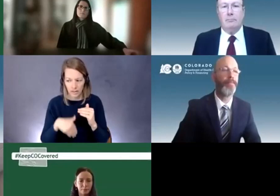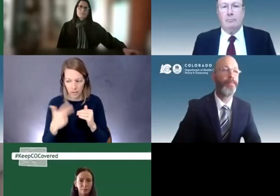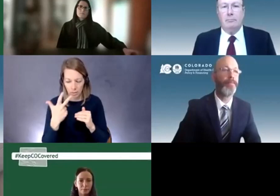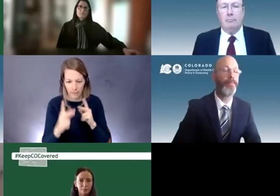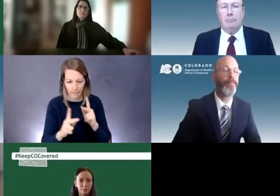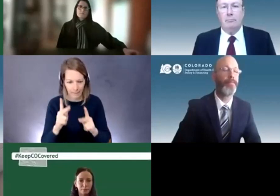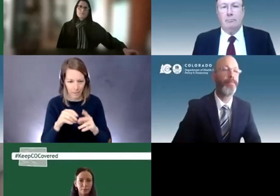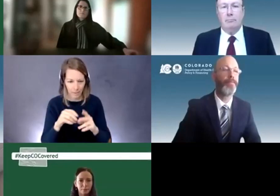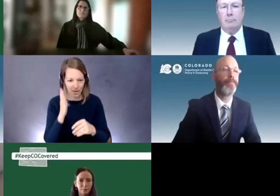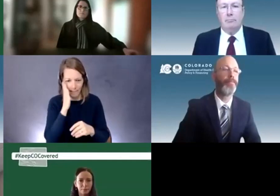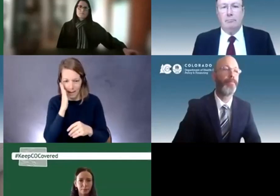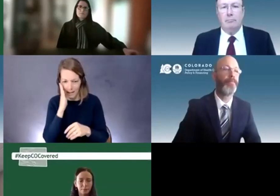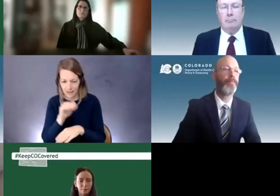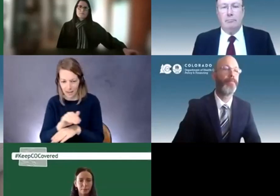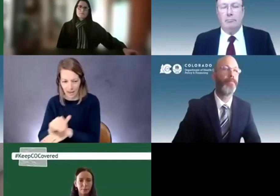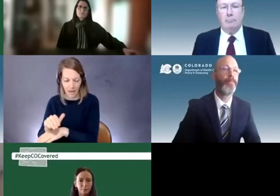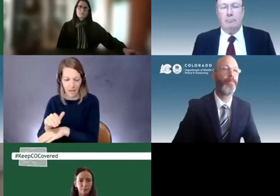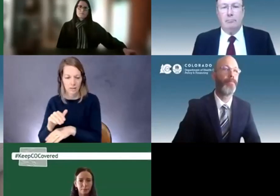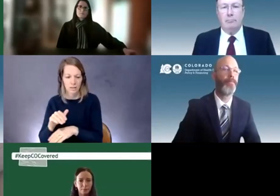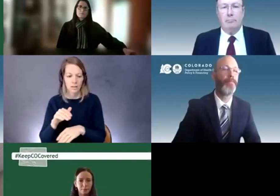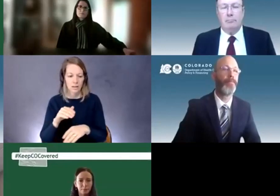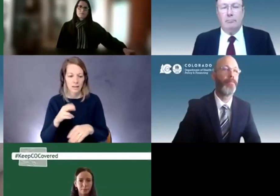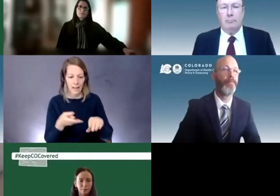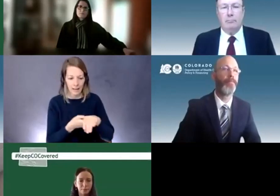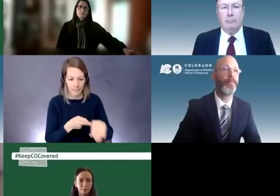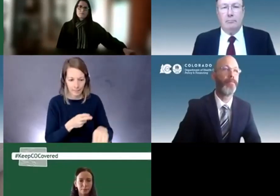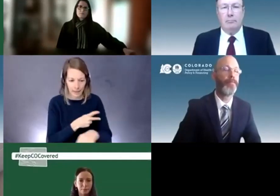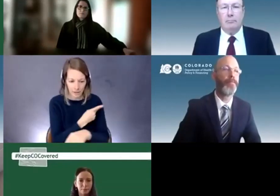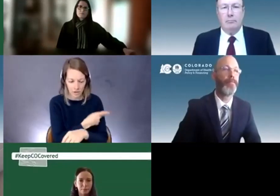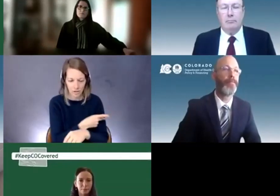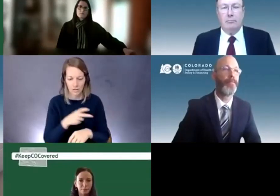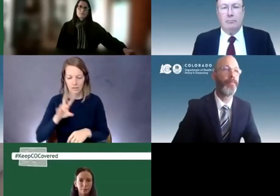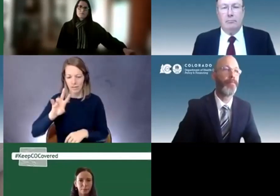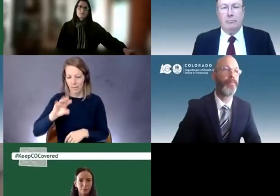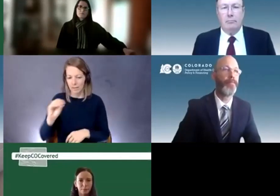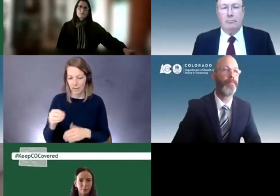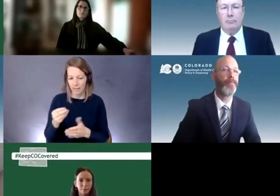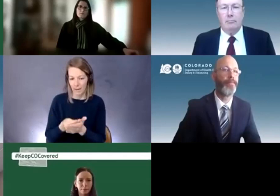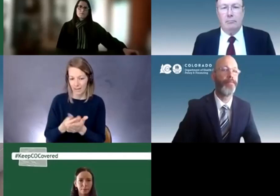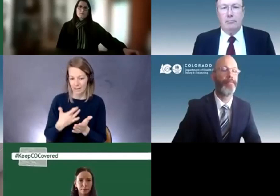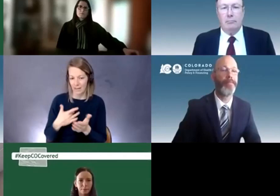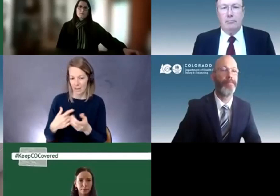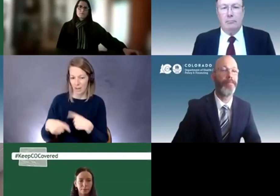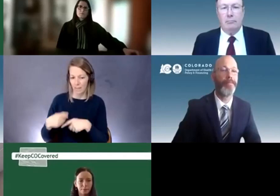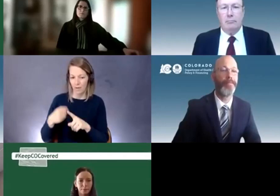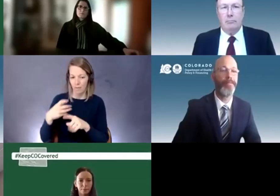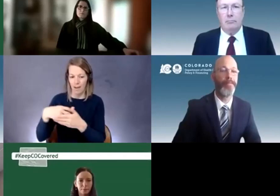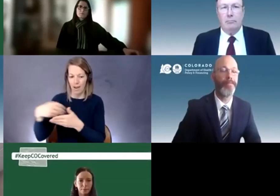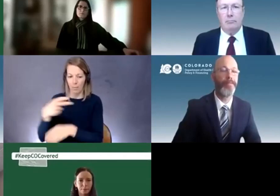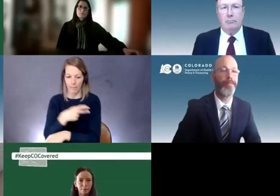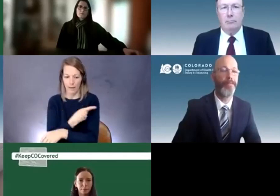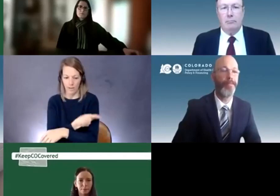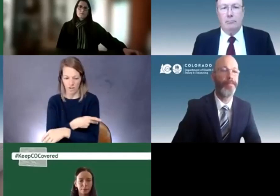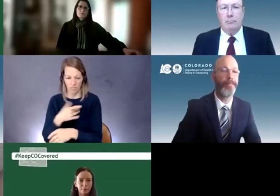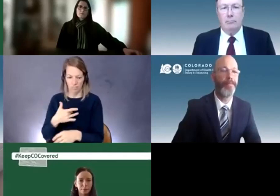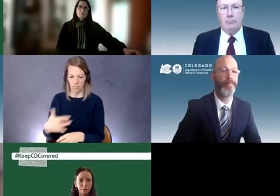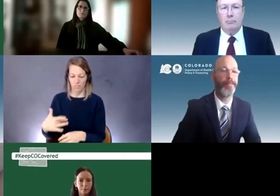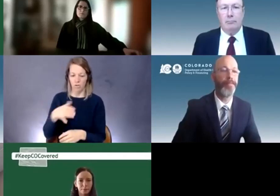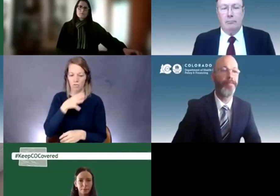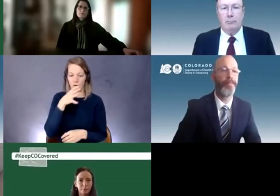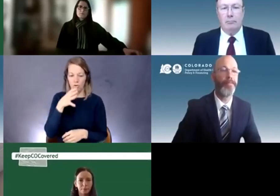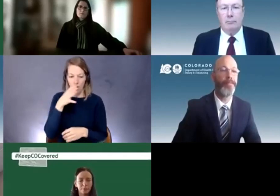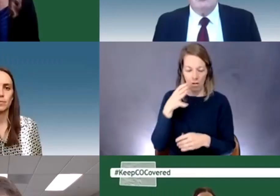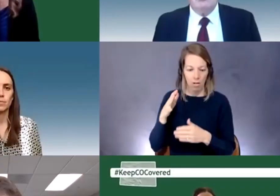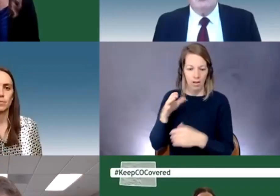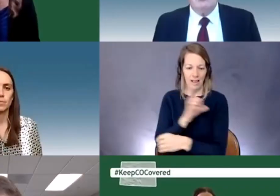beds at night inpatient in hospitals. 75% of their money is usually coming from their outpatient and often their rural